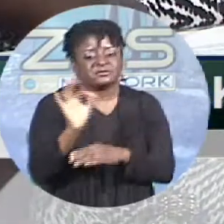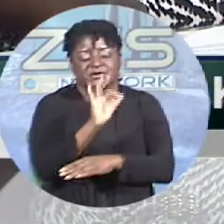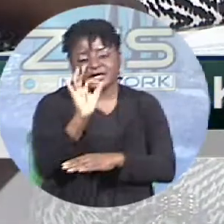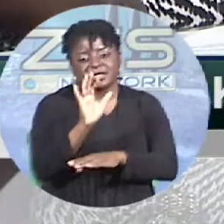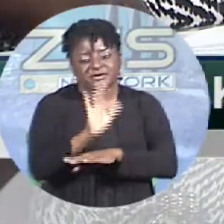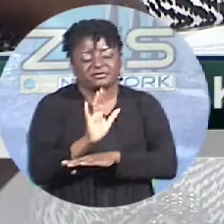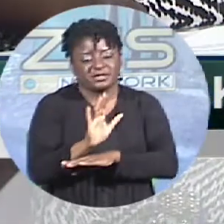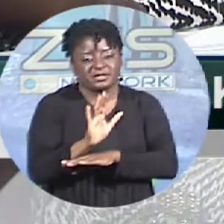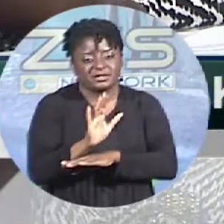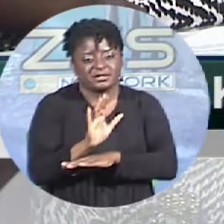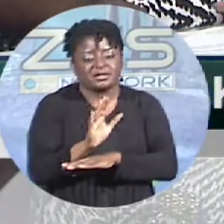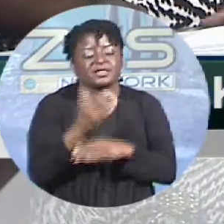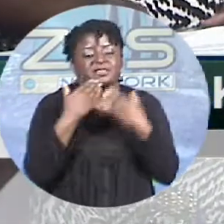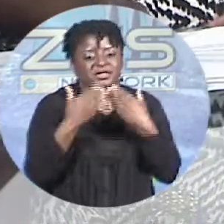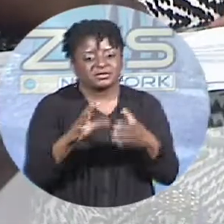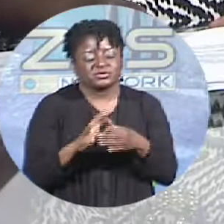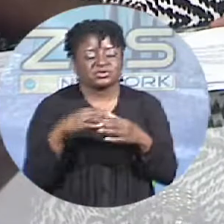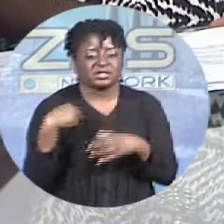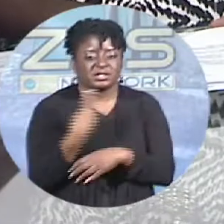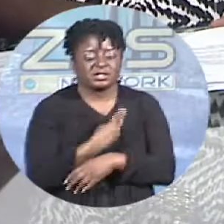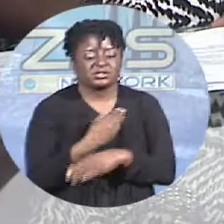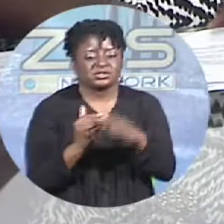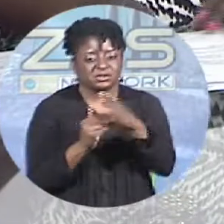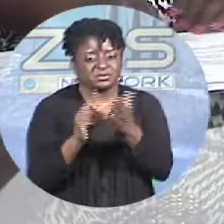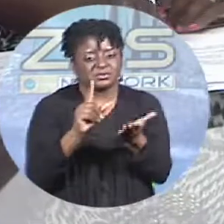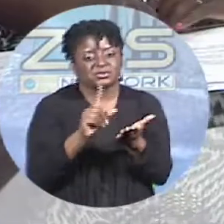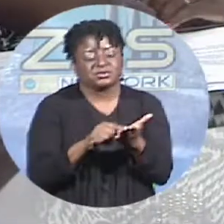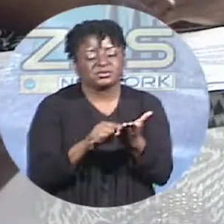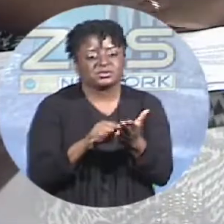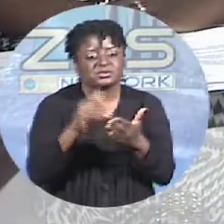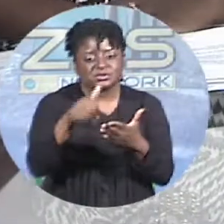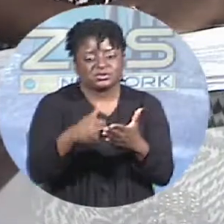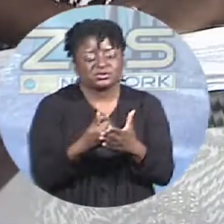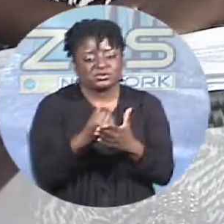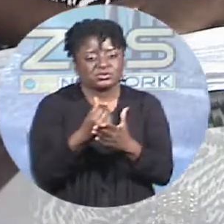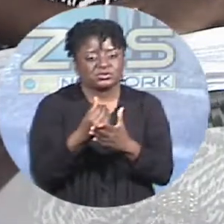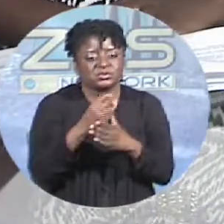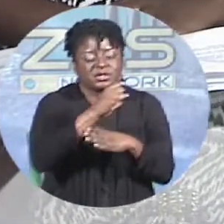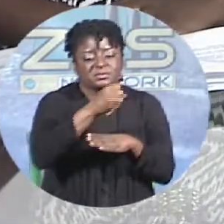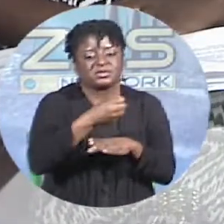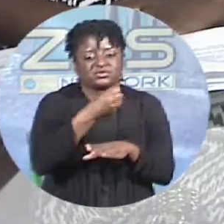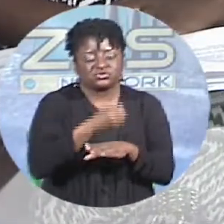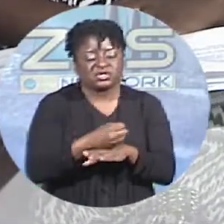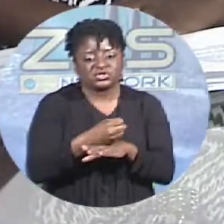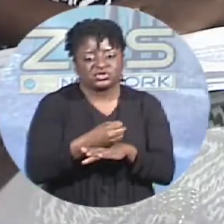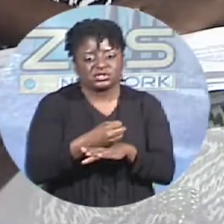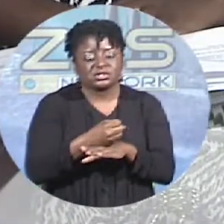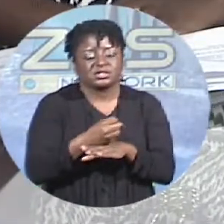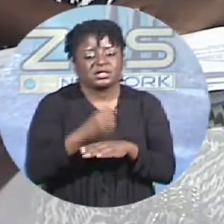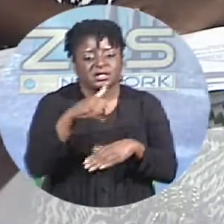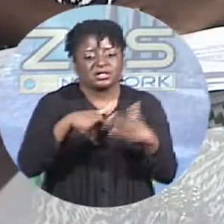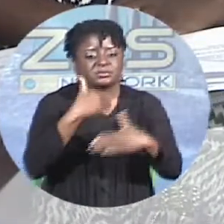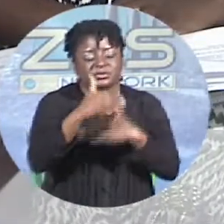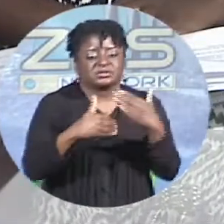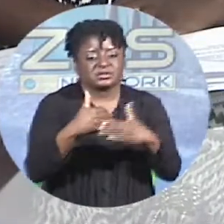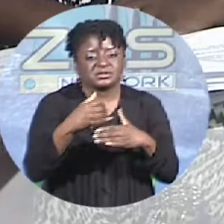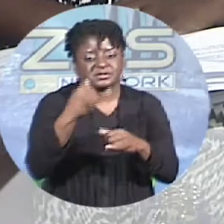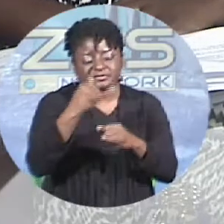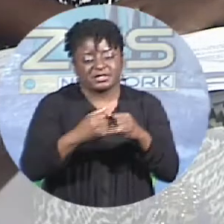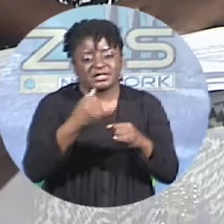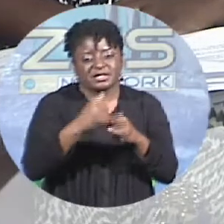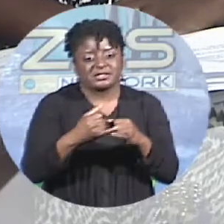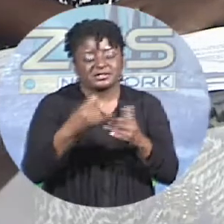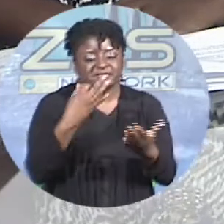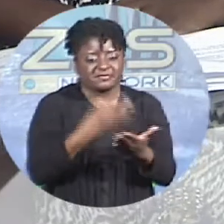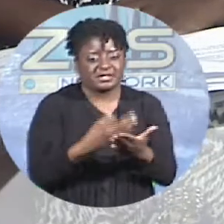Kish Latterly. Thanks so much for joining us. Topping the news tonight, the new administration is in the process of finalizing a financial roadmap for